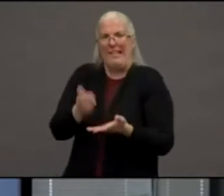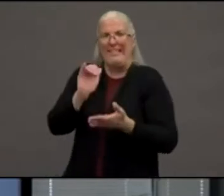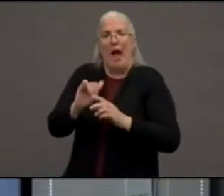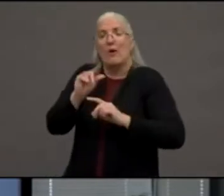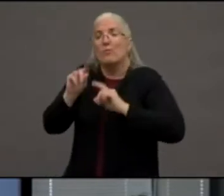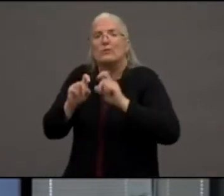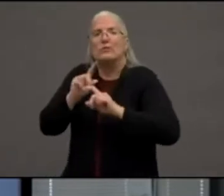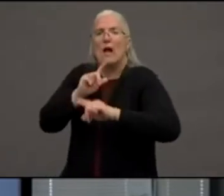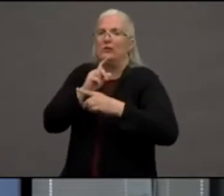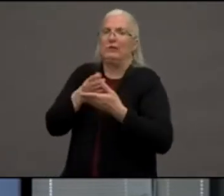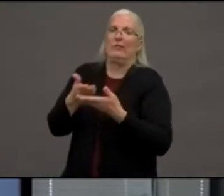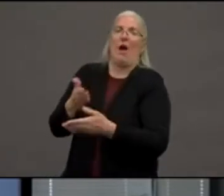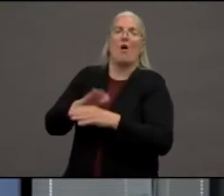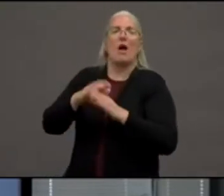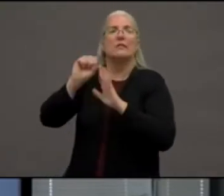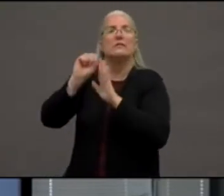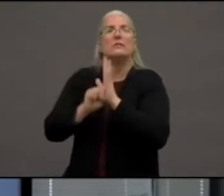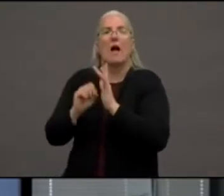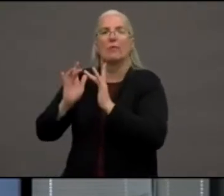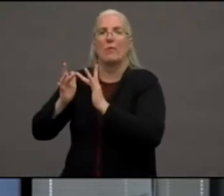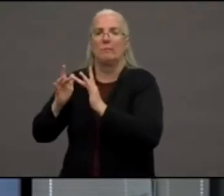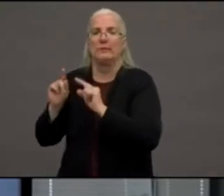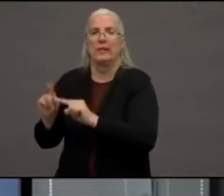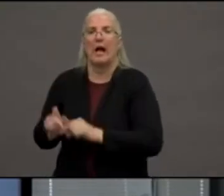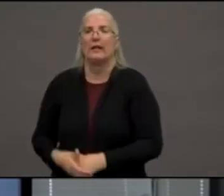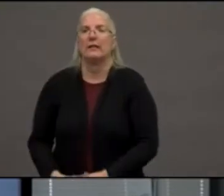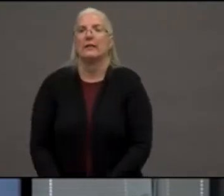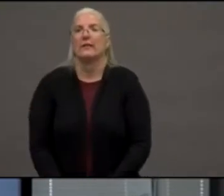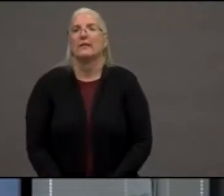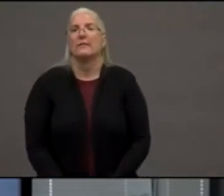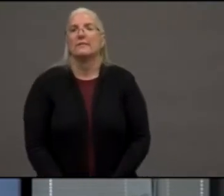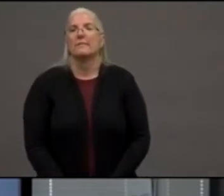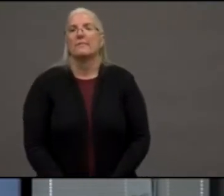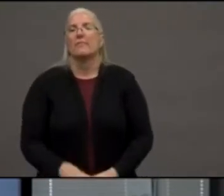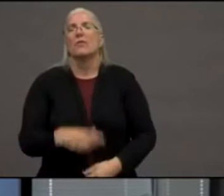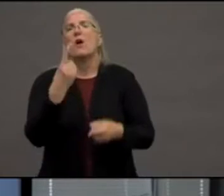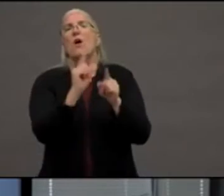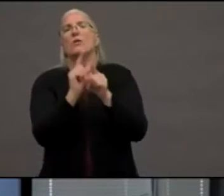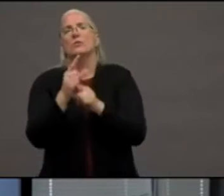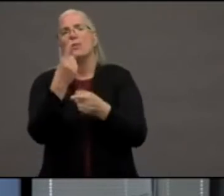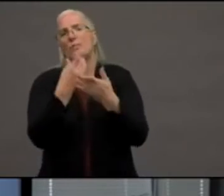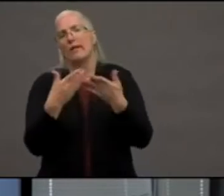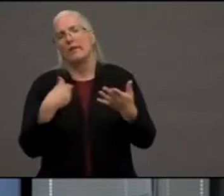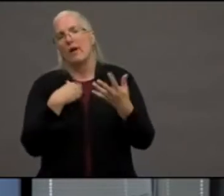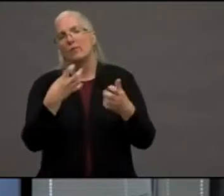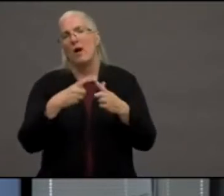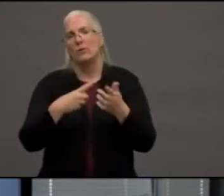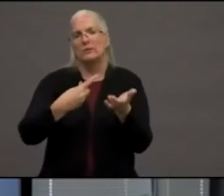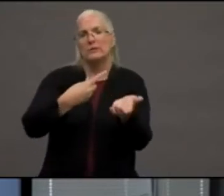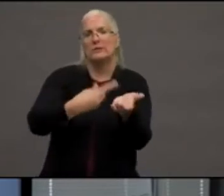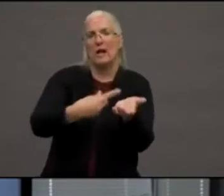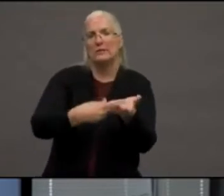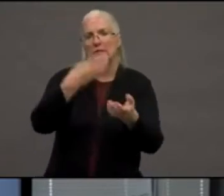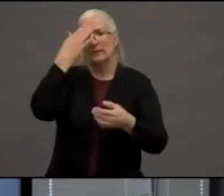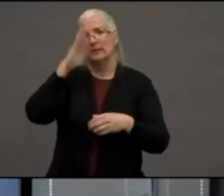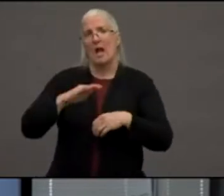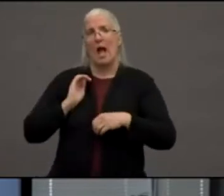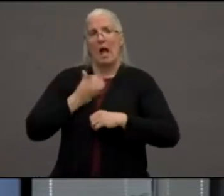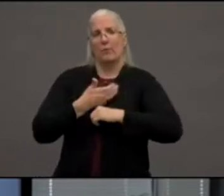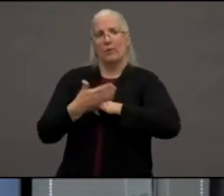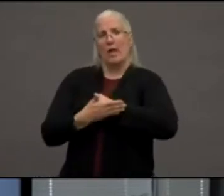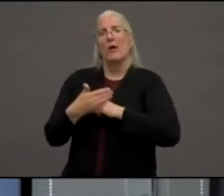But one thing I want to talk about, Todd, is the county has some control, but it looks like the state